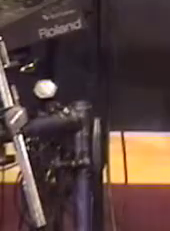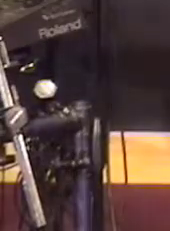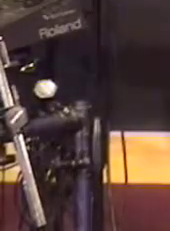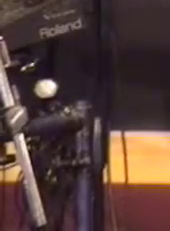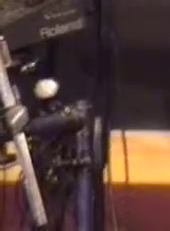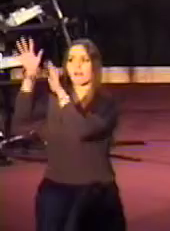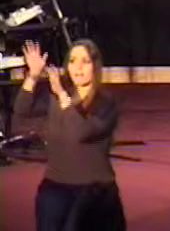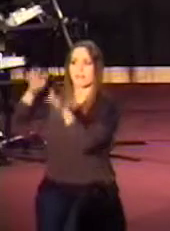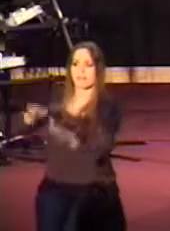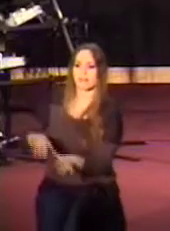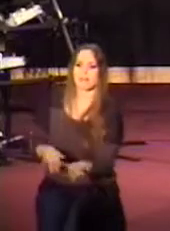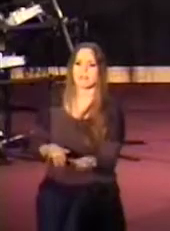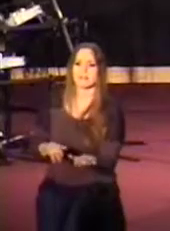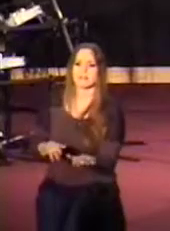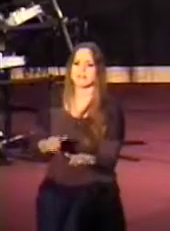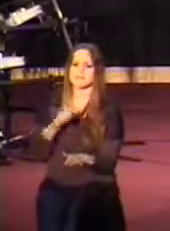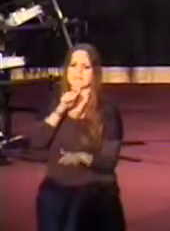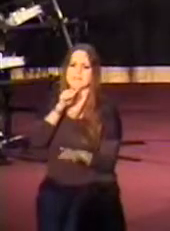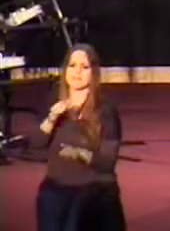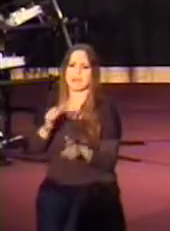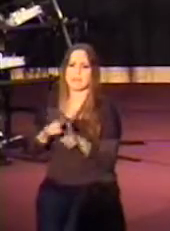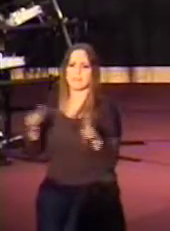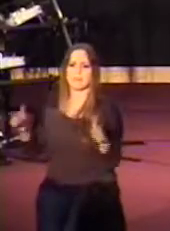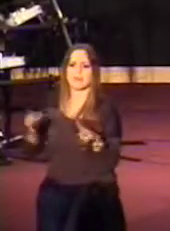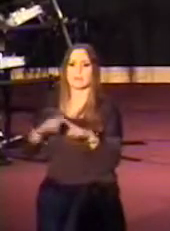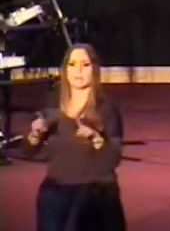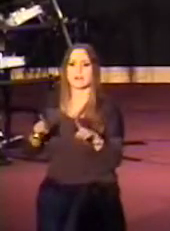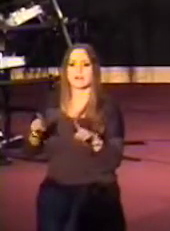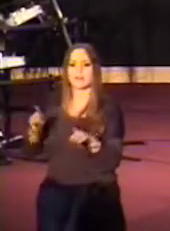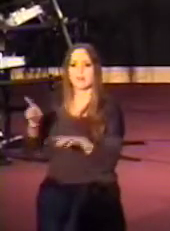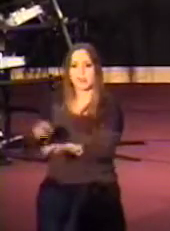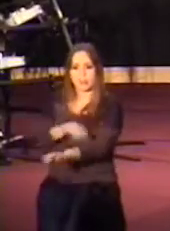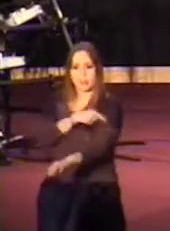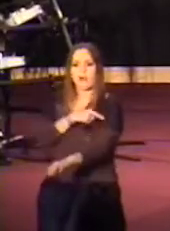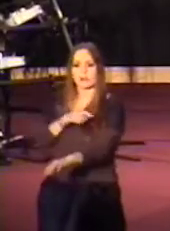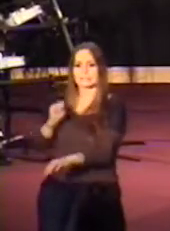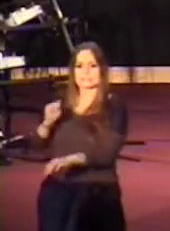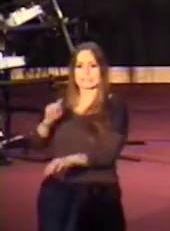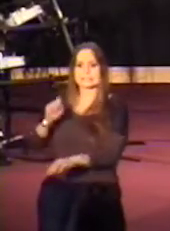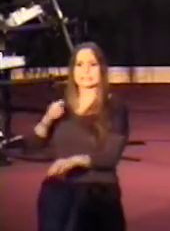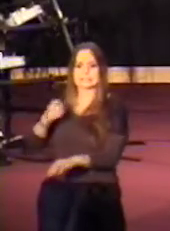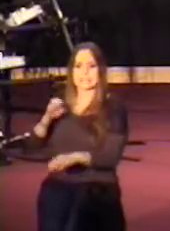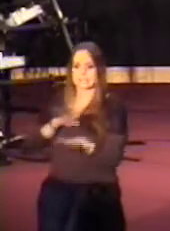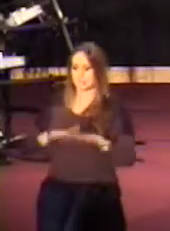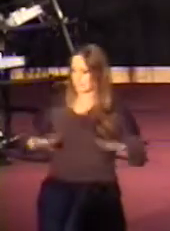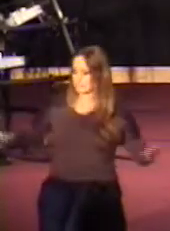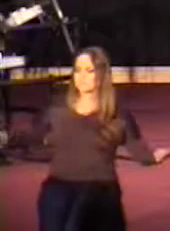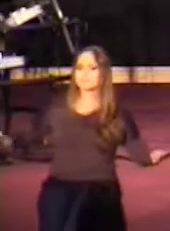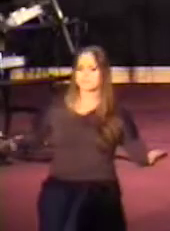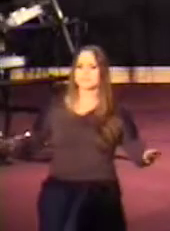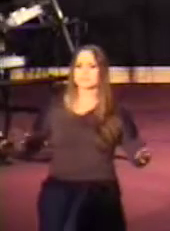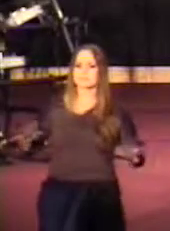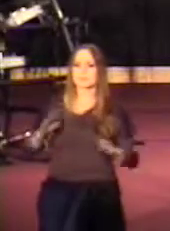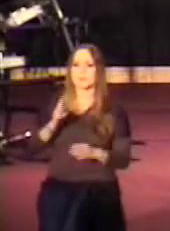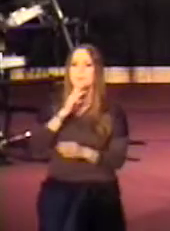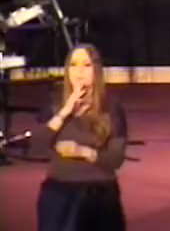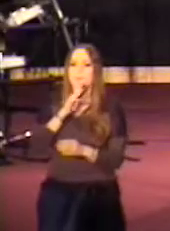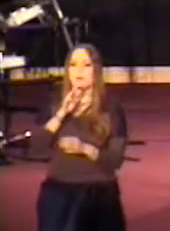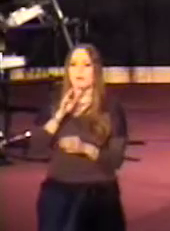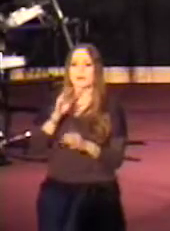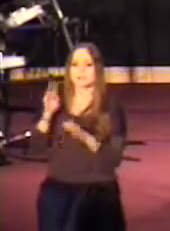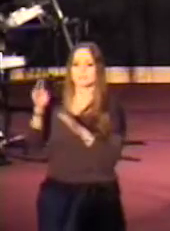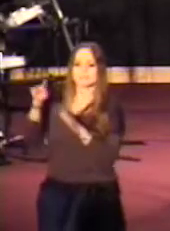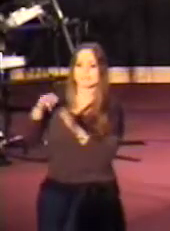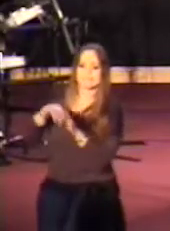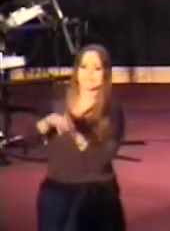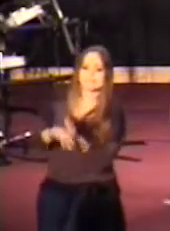massive, massive waterfall, but it was probably about as long as this stage. And water was just kind of trickling off of it so that you could get under and you can have fun.